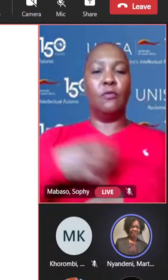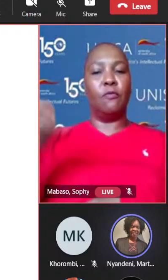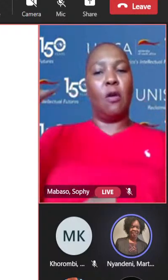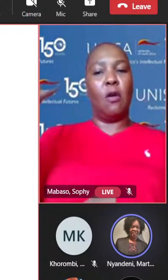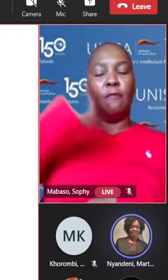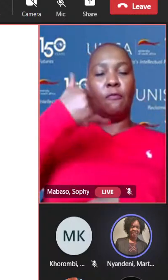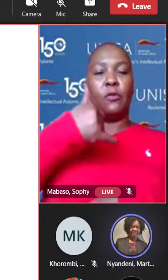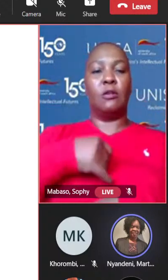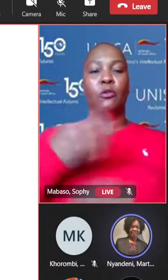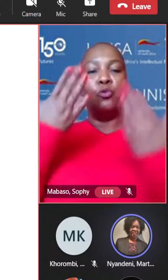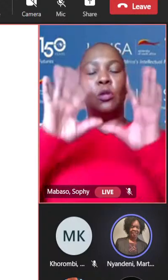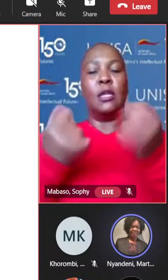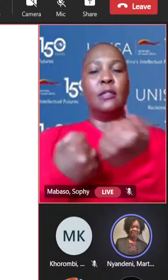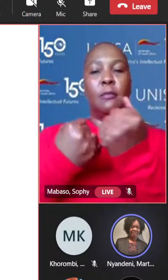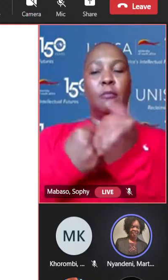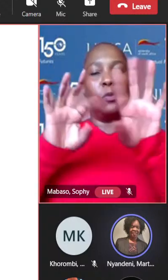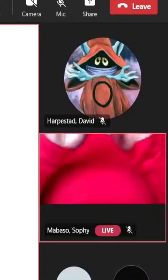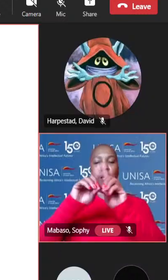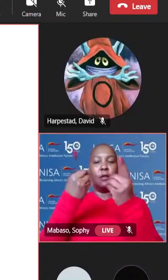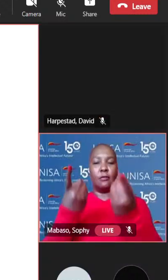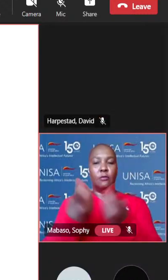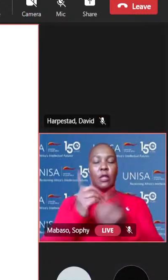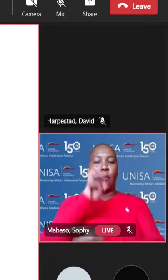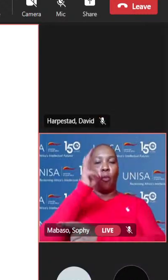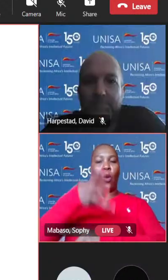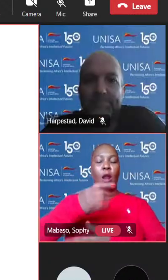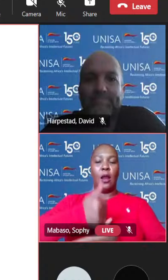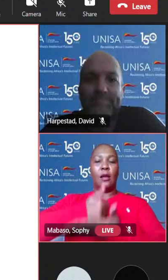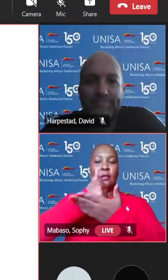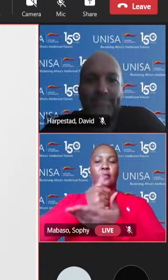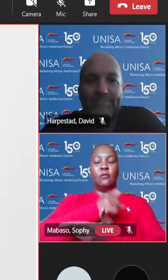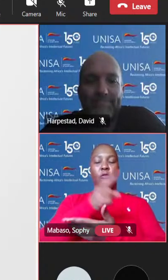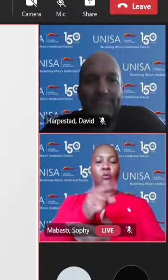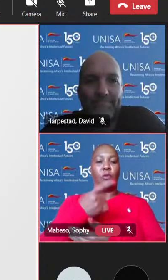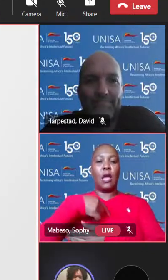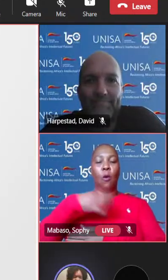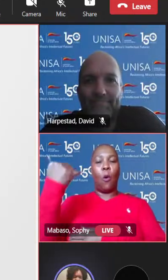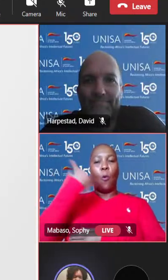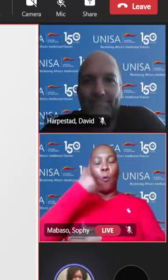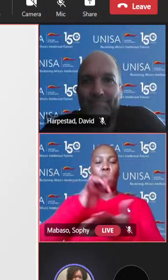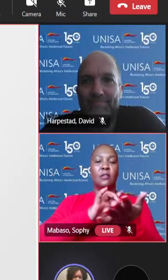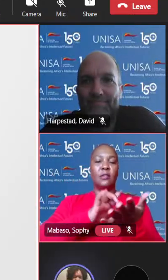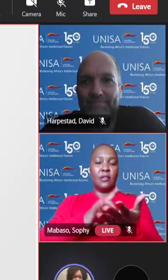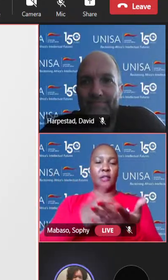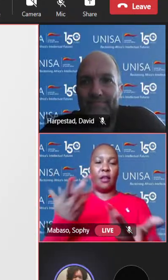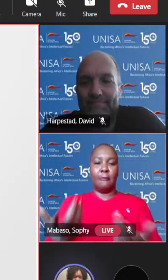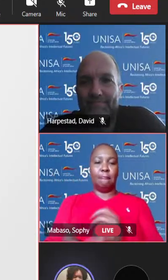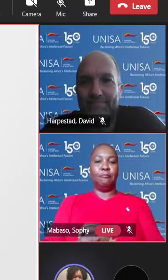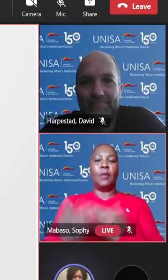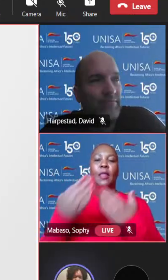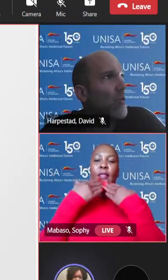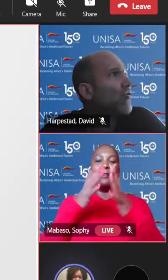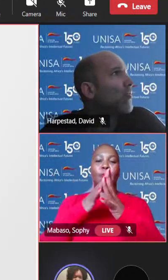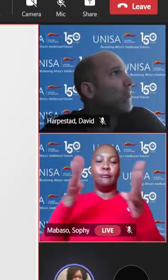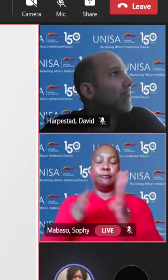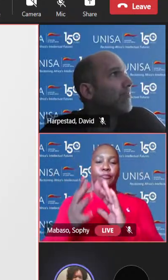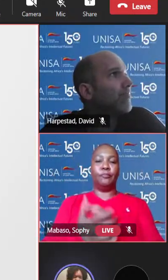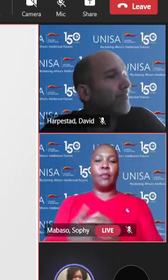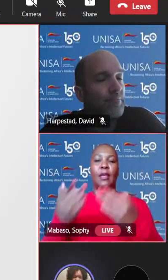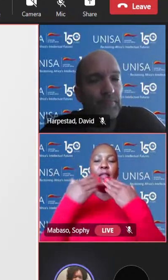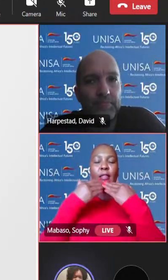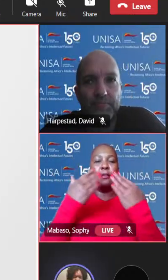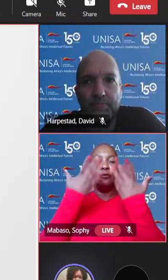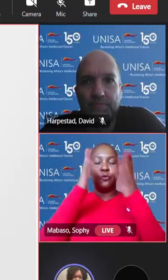support department, they will assist you, our call center. And thank you, colleagues, and thank you,